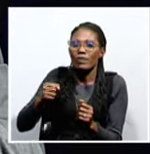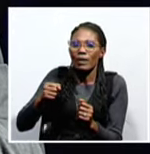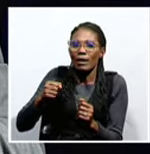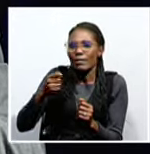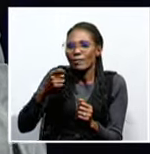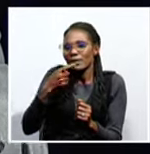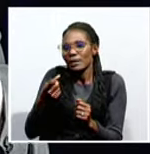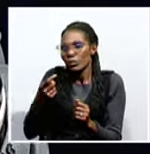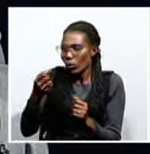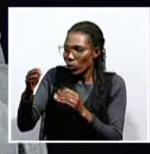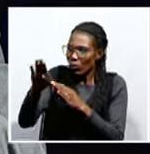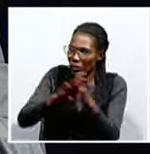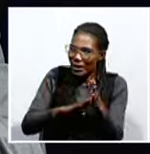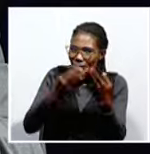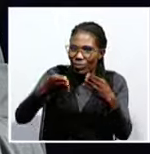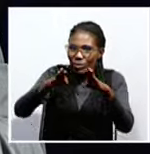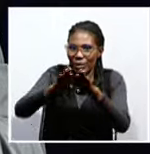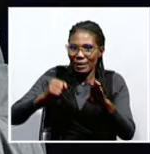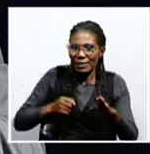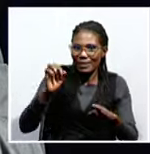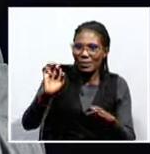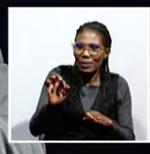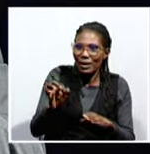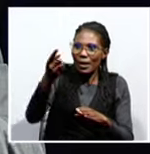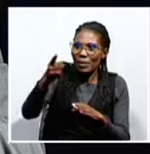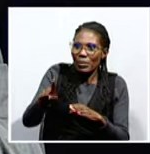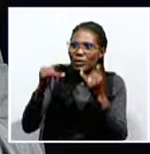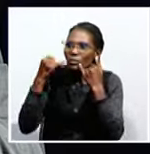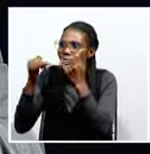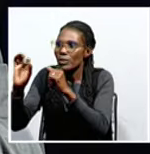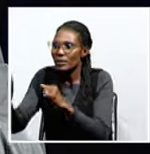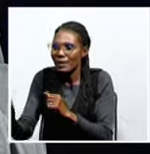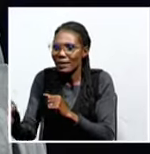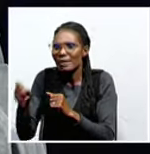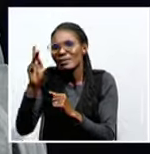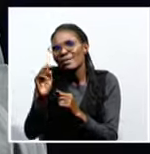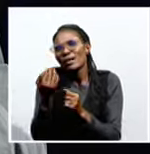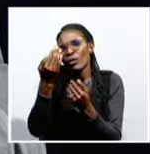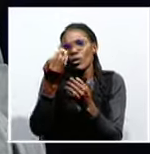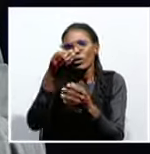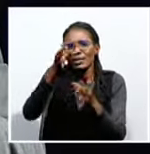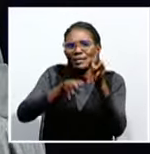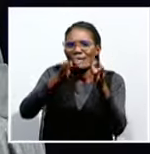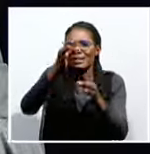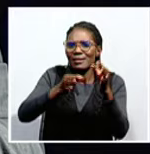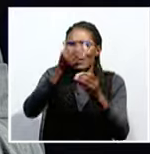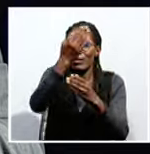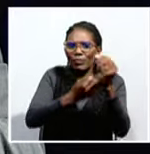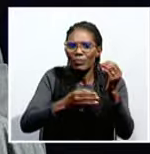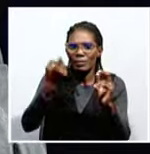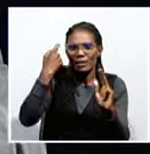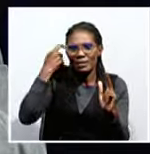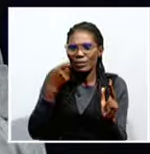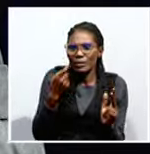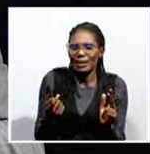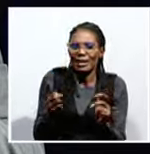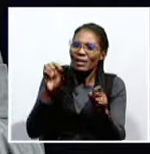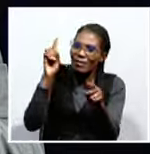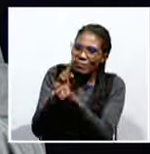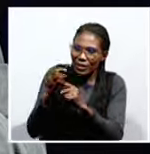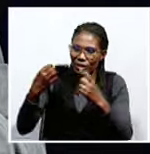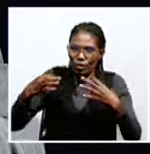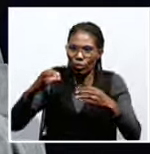family. The former Minister of Justice was saying that he bought him his first suit, and so many stories of him paying for people's funerals and